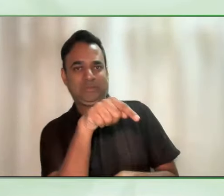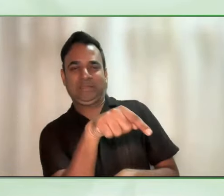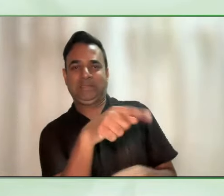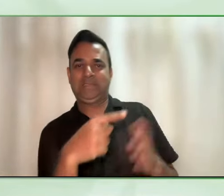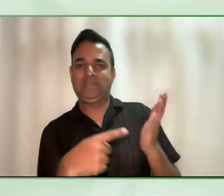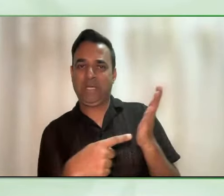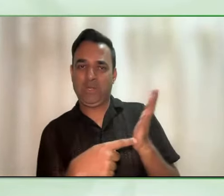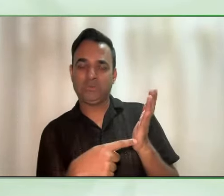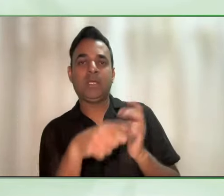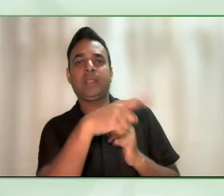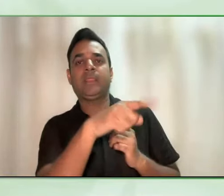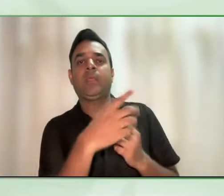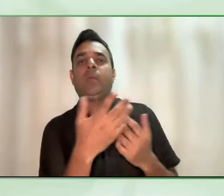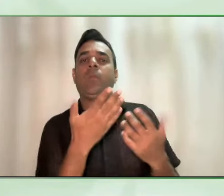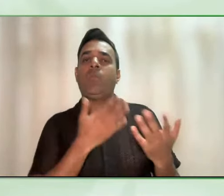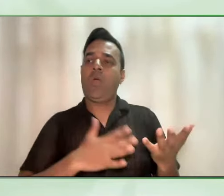technology.